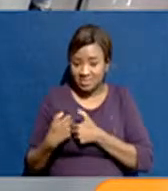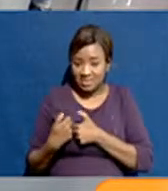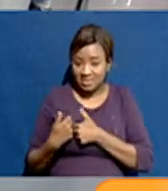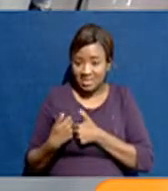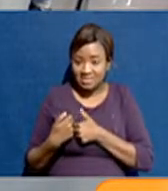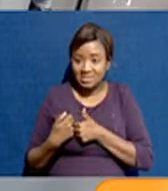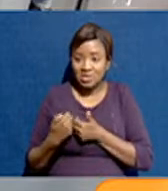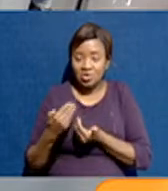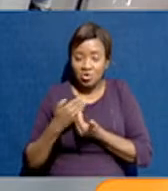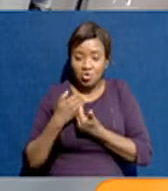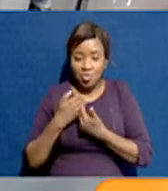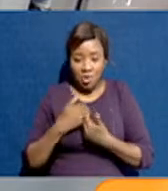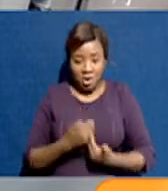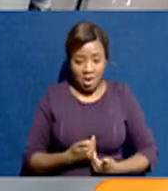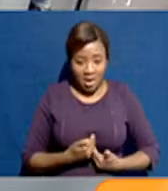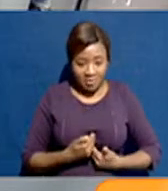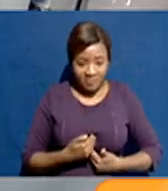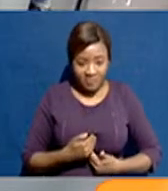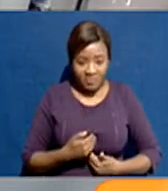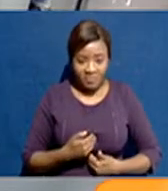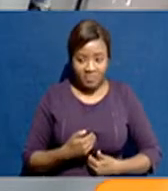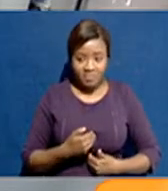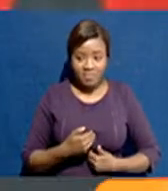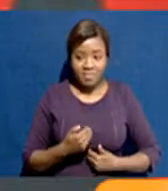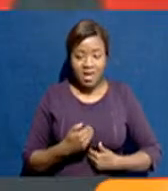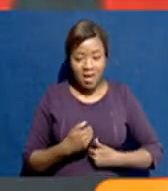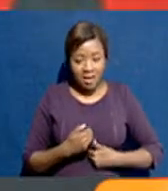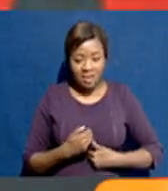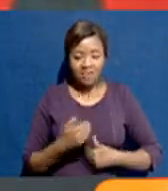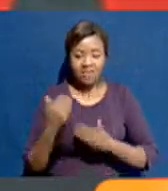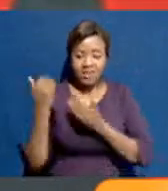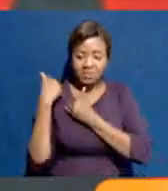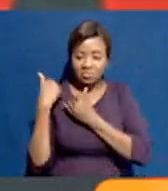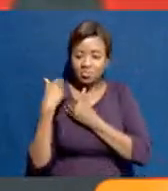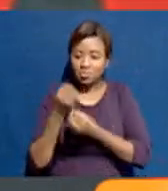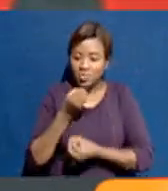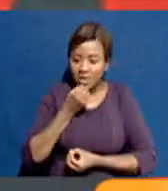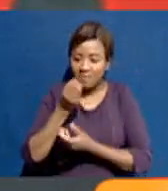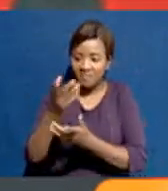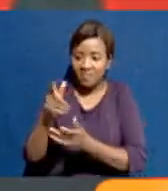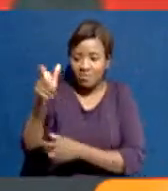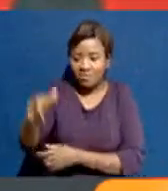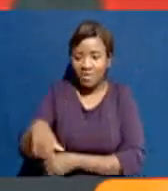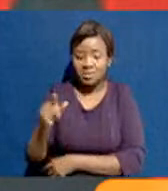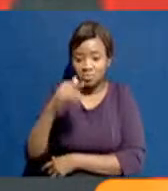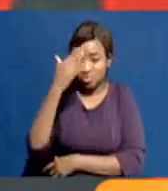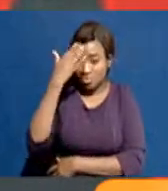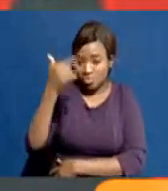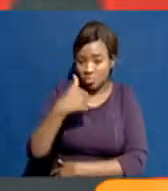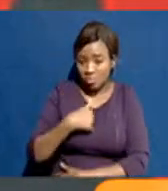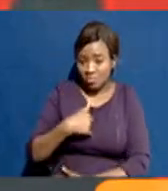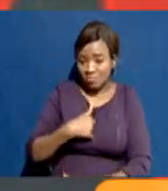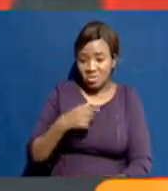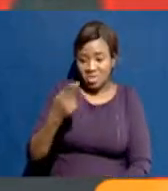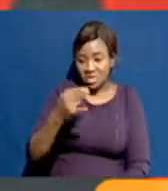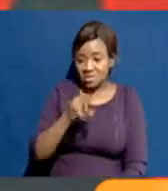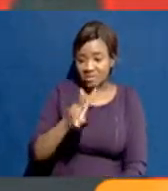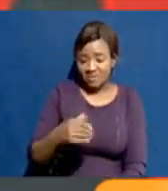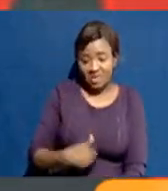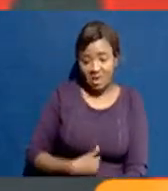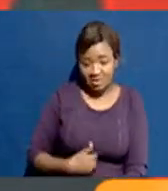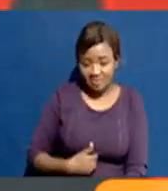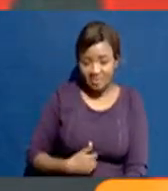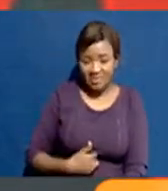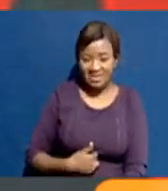burden of telling your story, of letting the other person know, do you know I'm living with HIV? And that is not